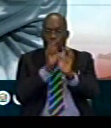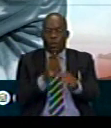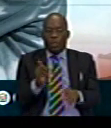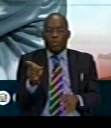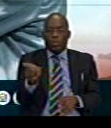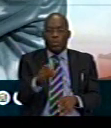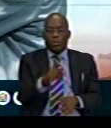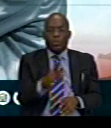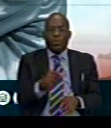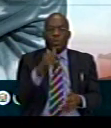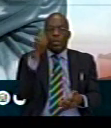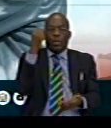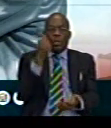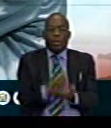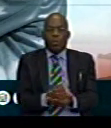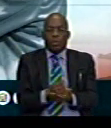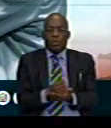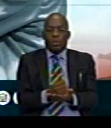Amen.